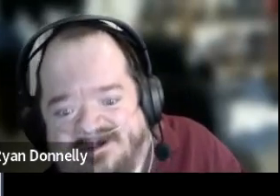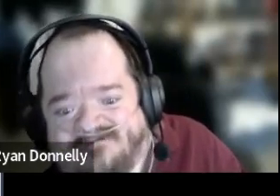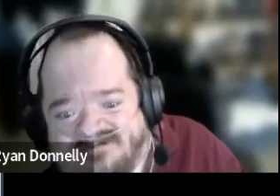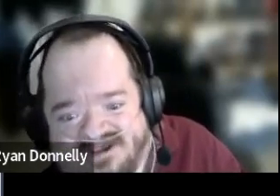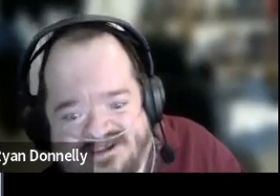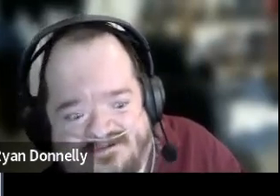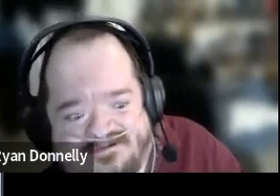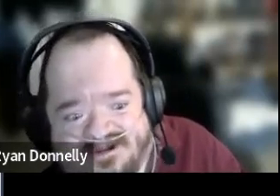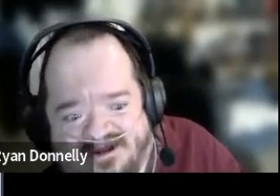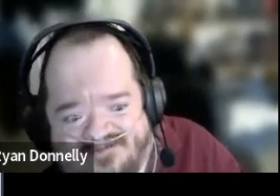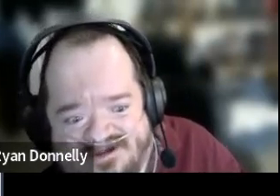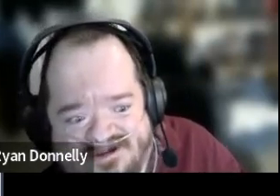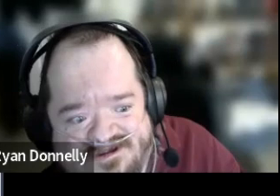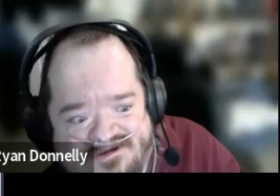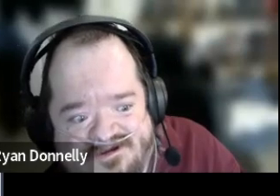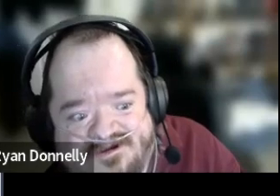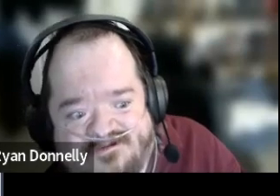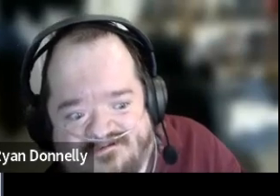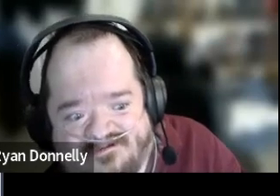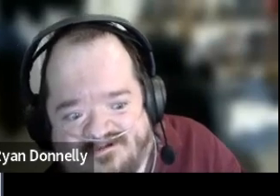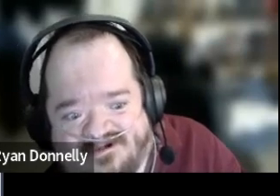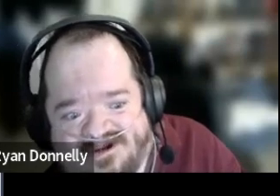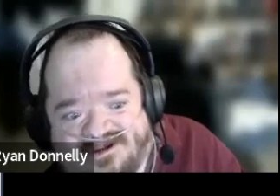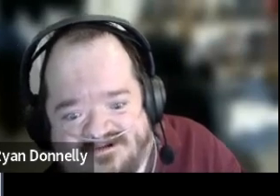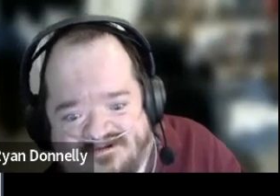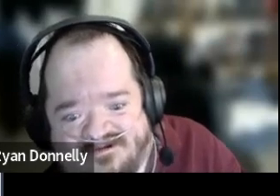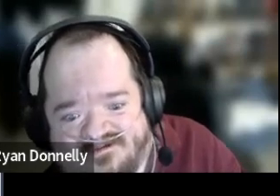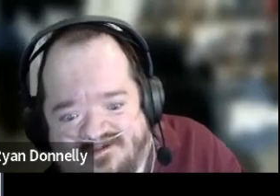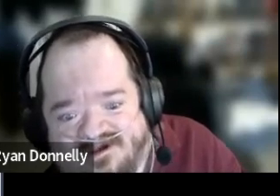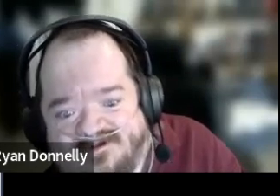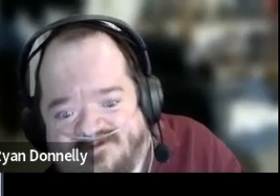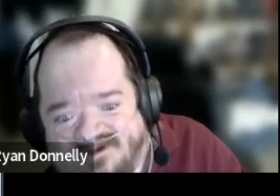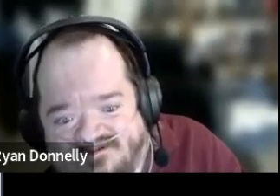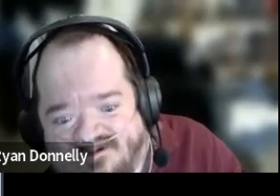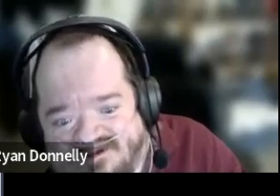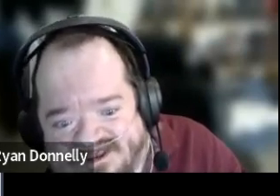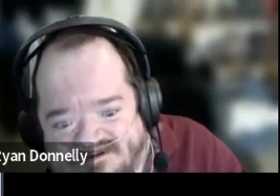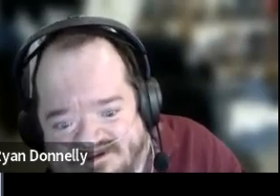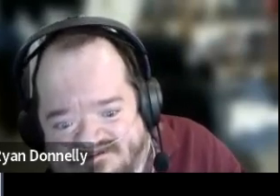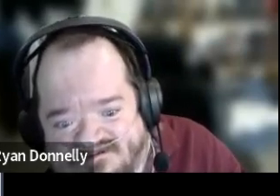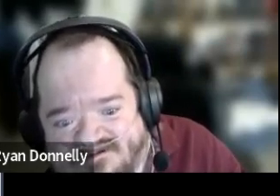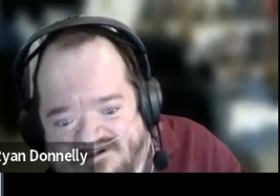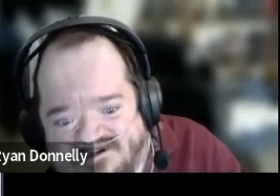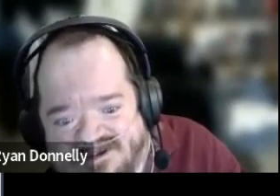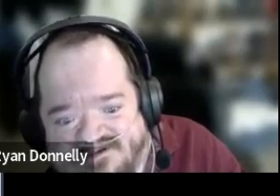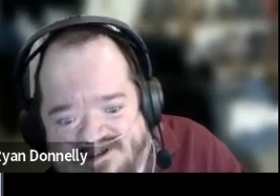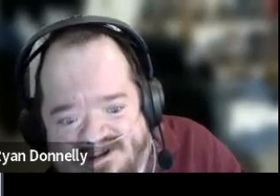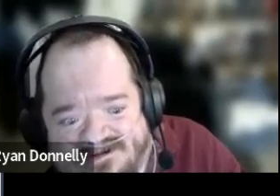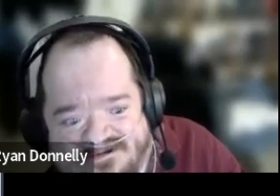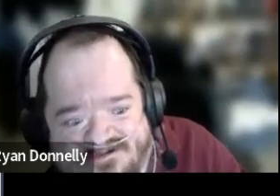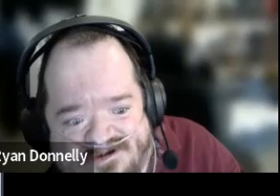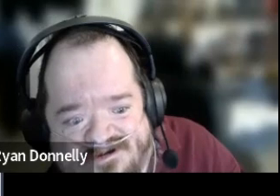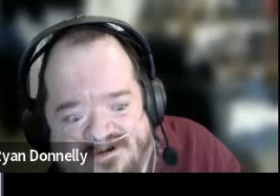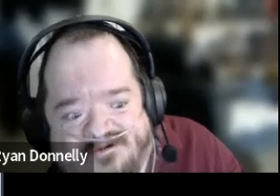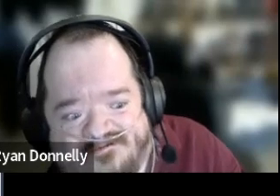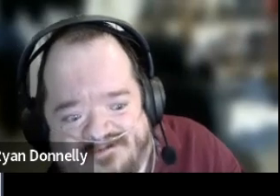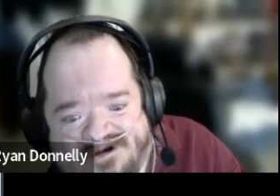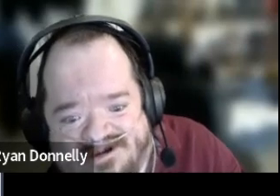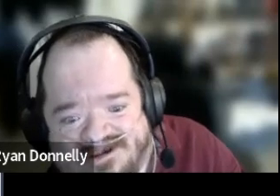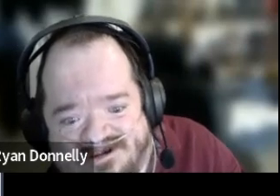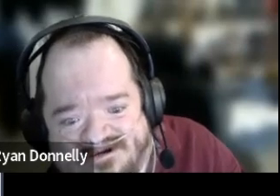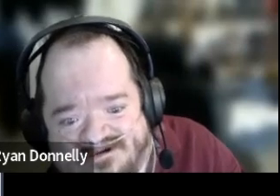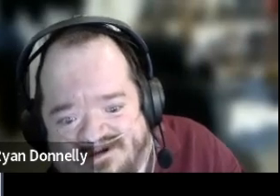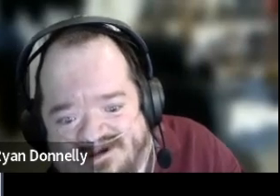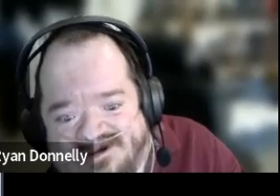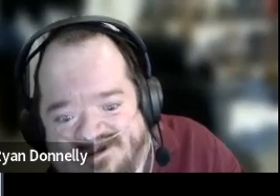a particular topic or a term that you want to search for, you can enter it